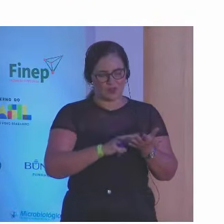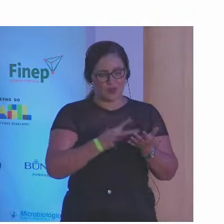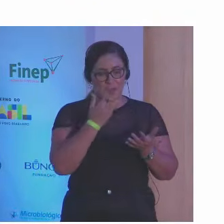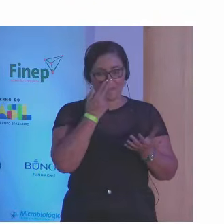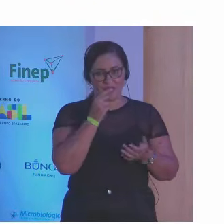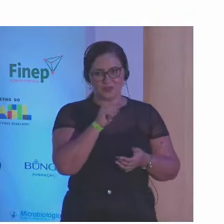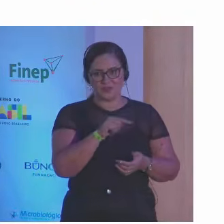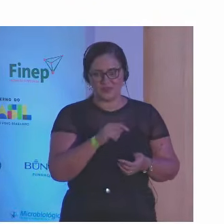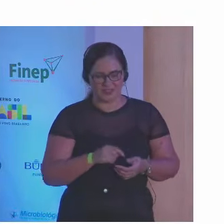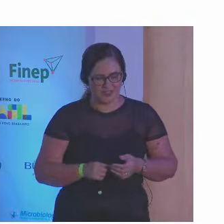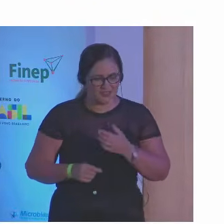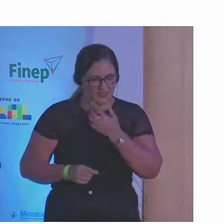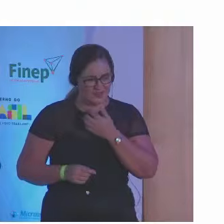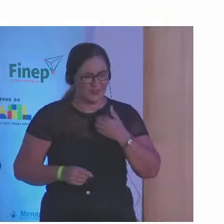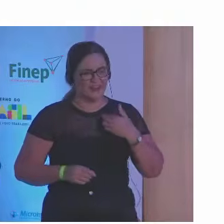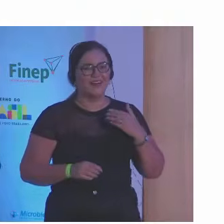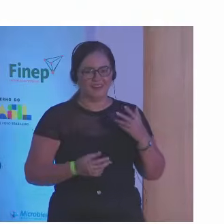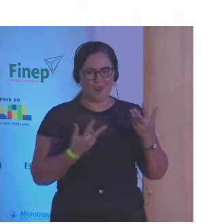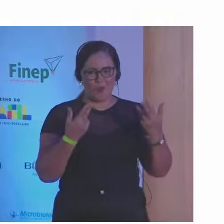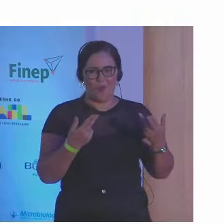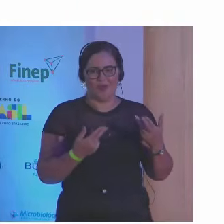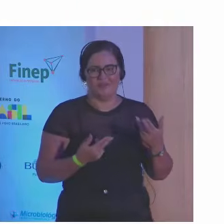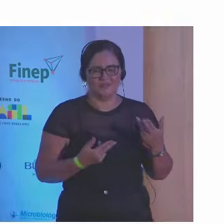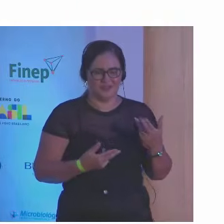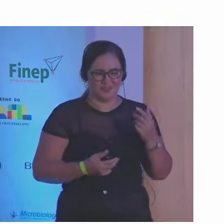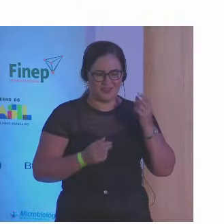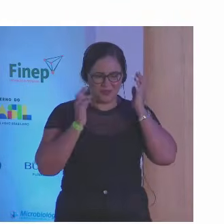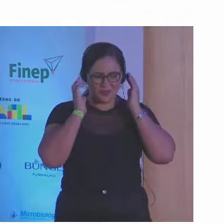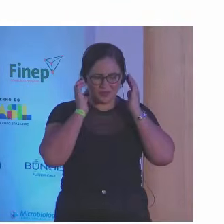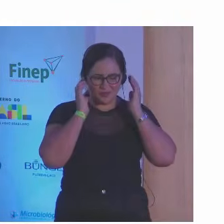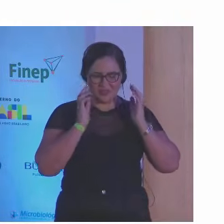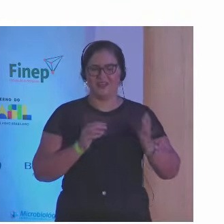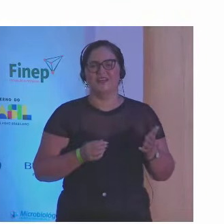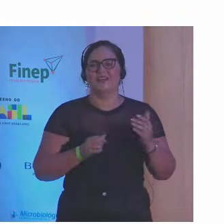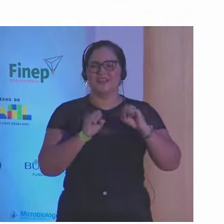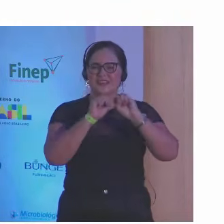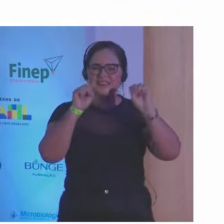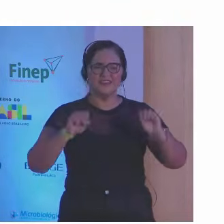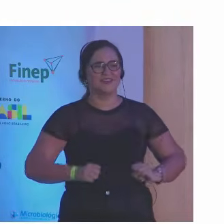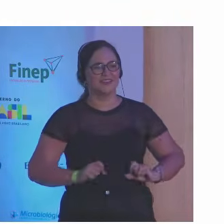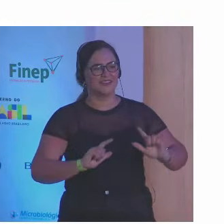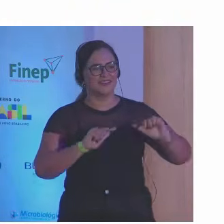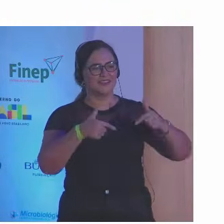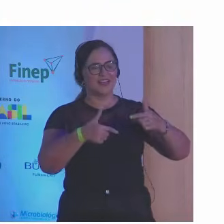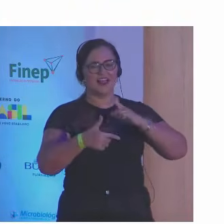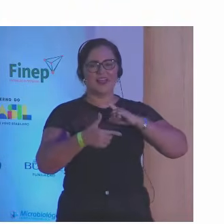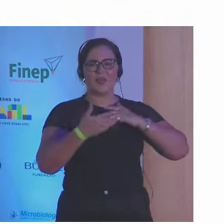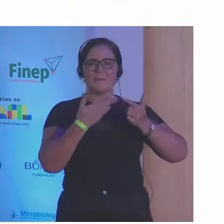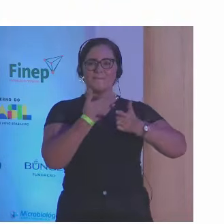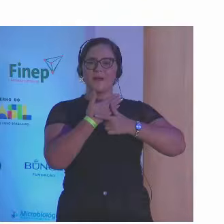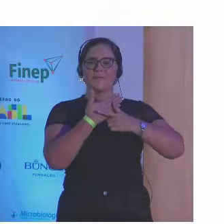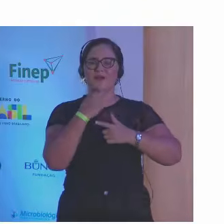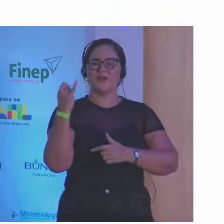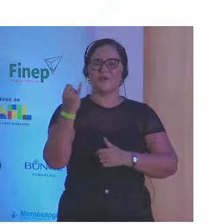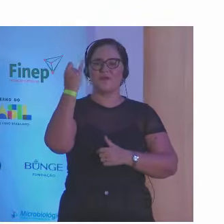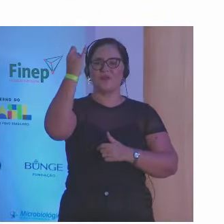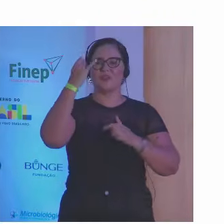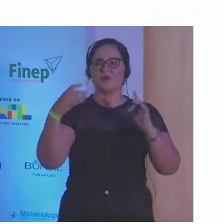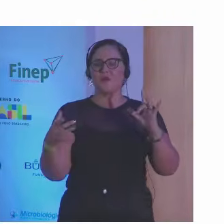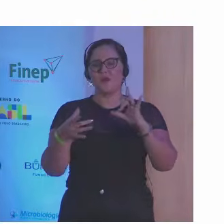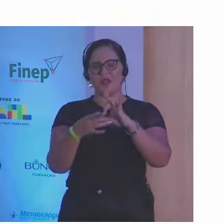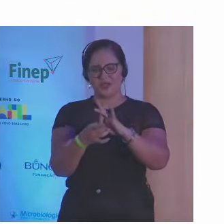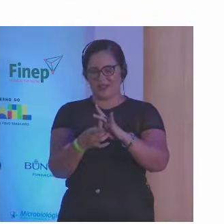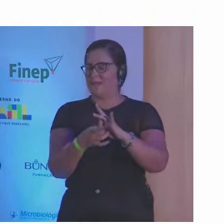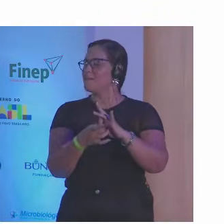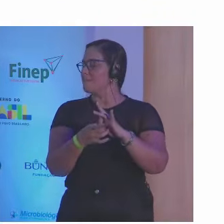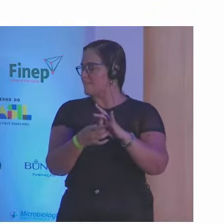tropics. Remo, the operational system that has been playing a leading role to connect the Brazilian operational and scientists with the